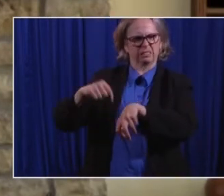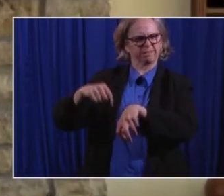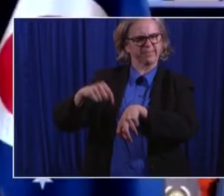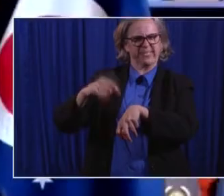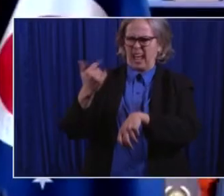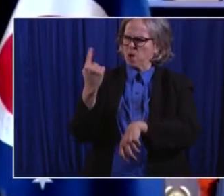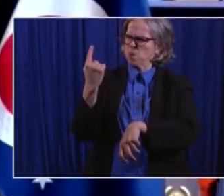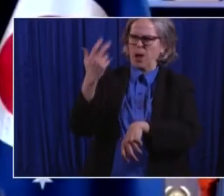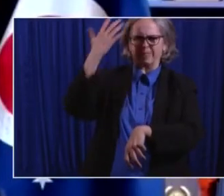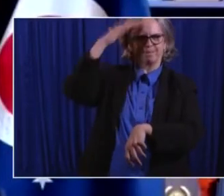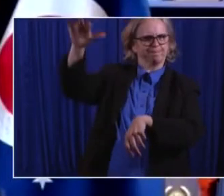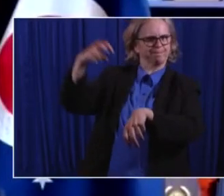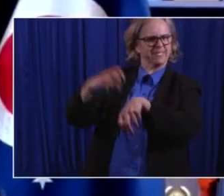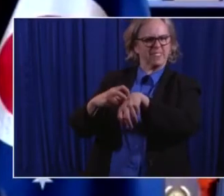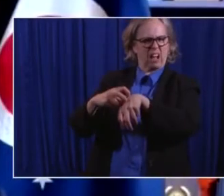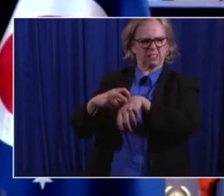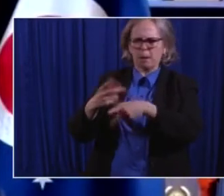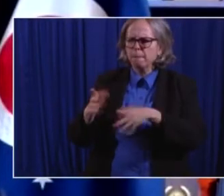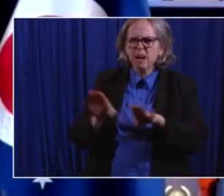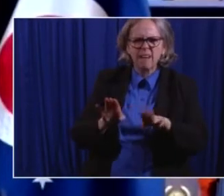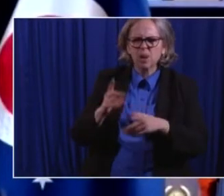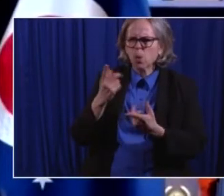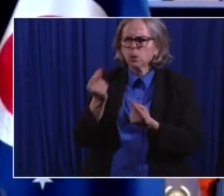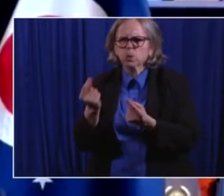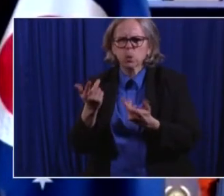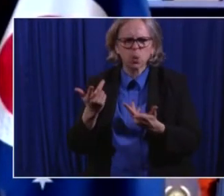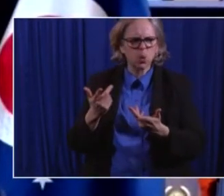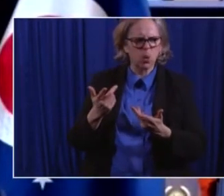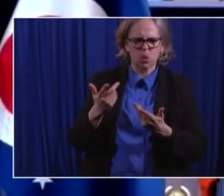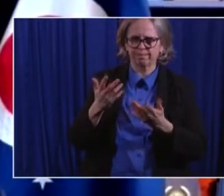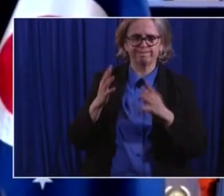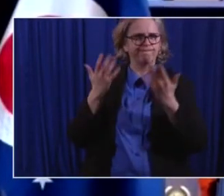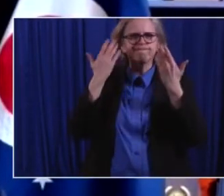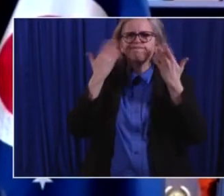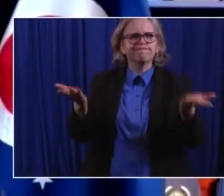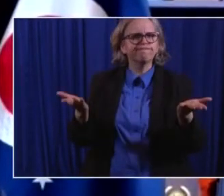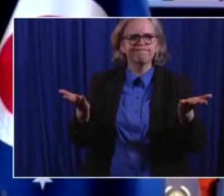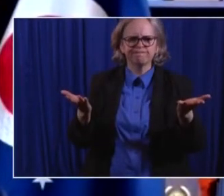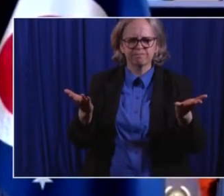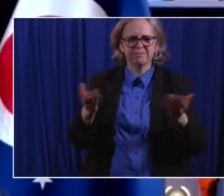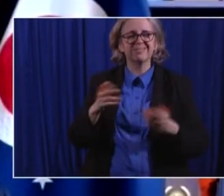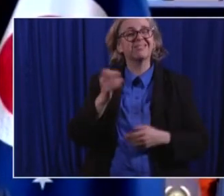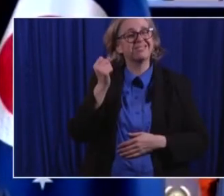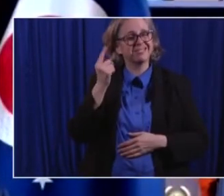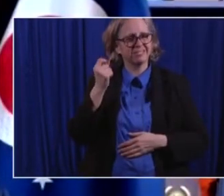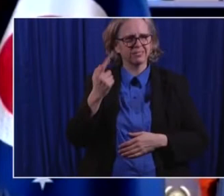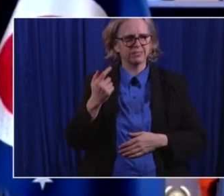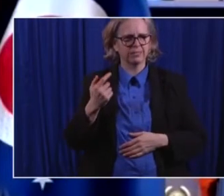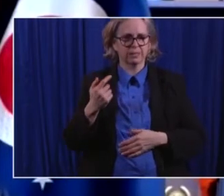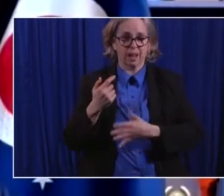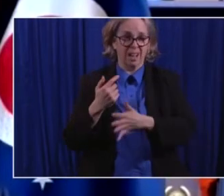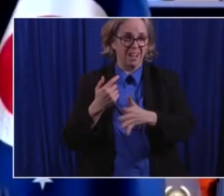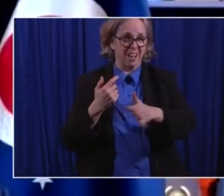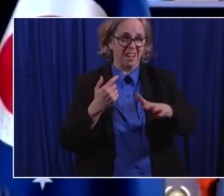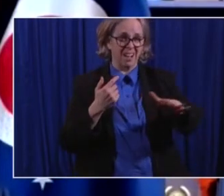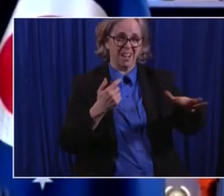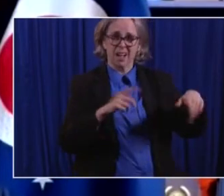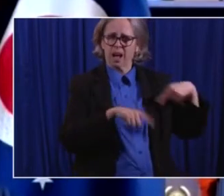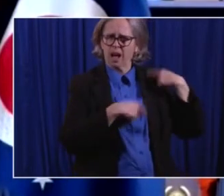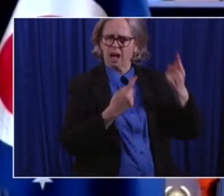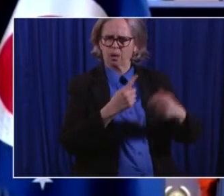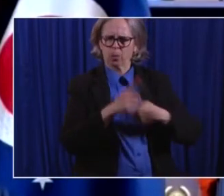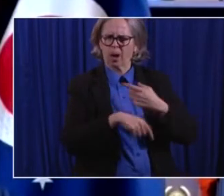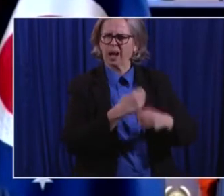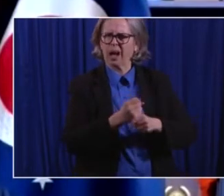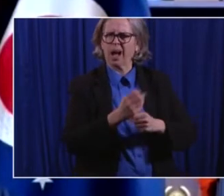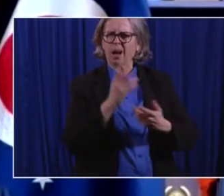virus that we don't know. But we got a lot more going for us in the sense that there's a big group of people who have a degree of